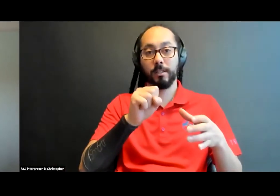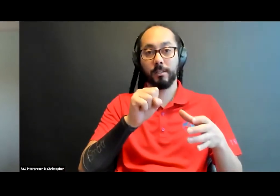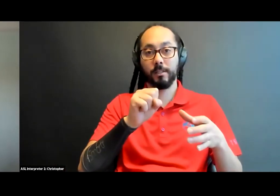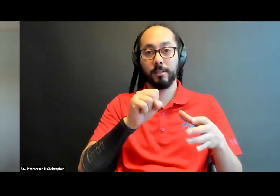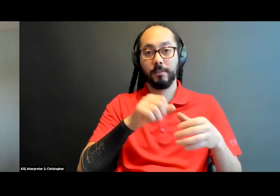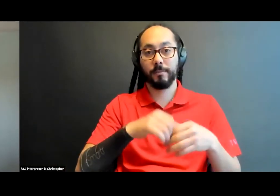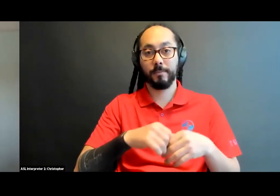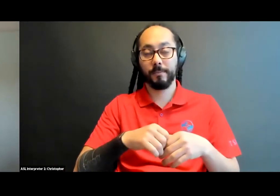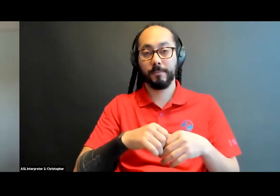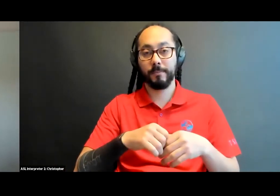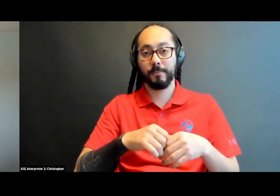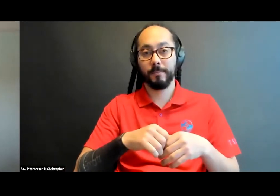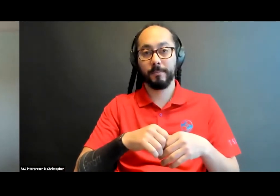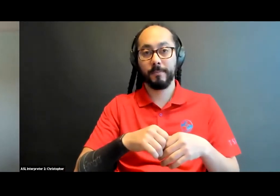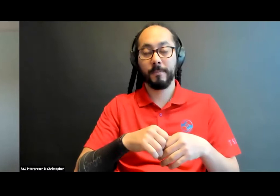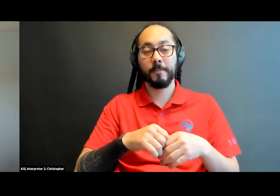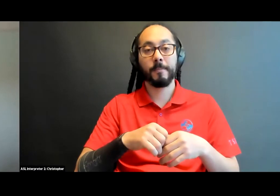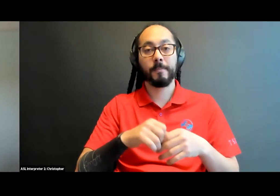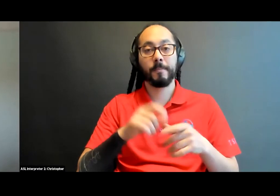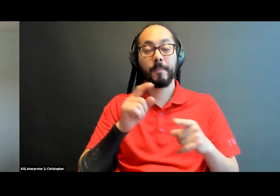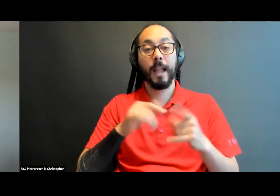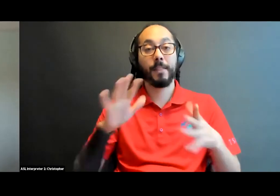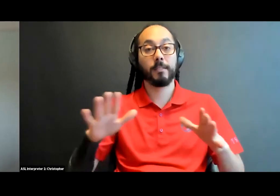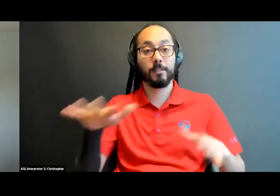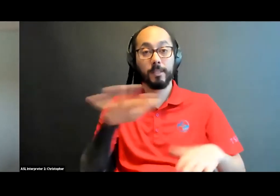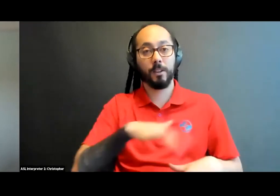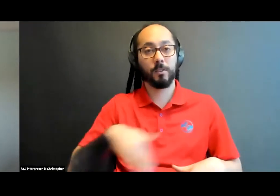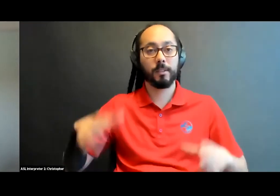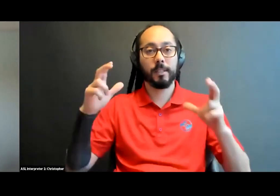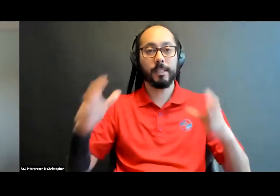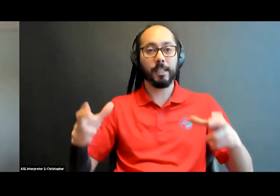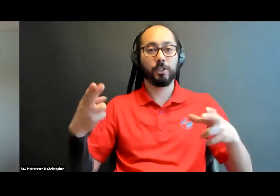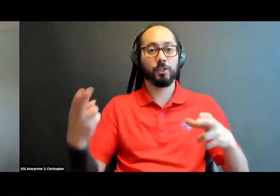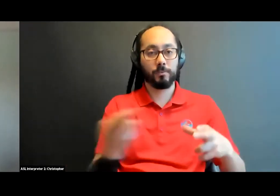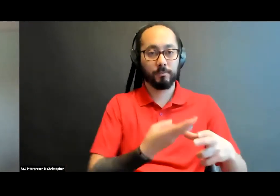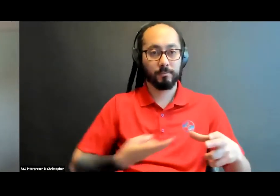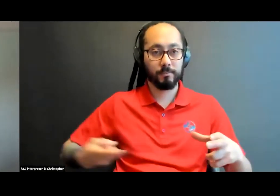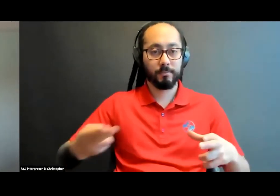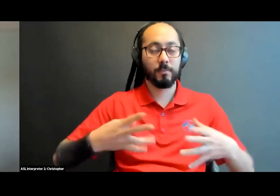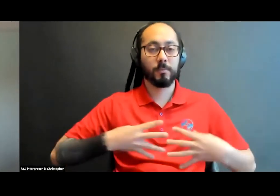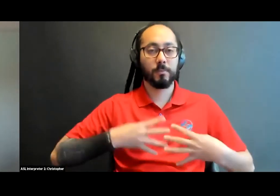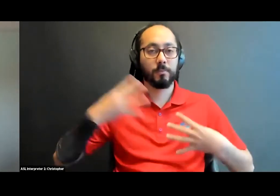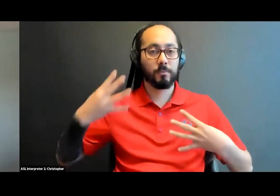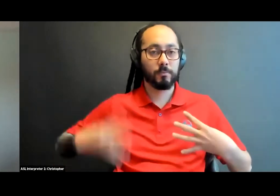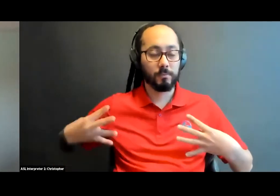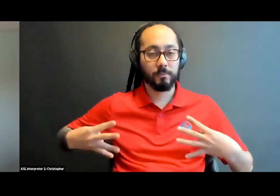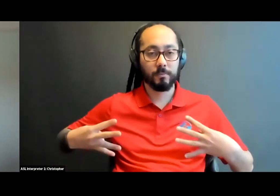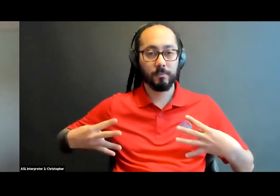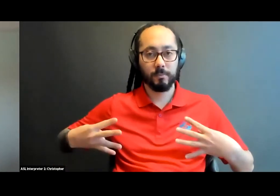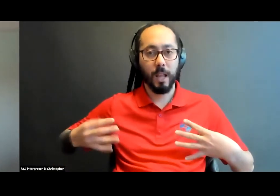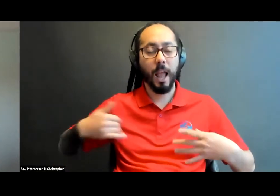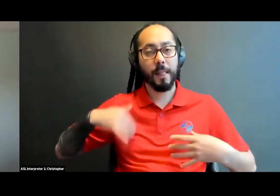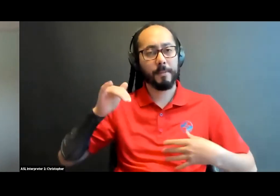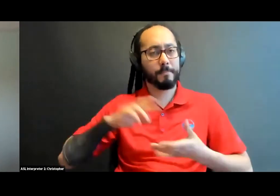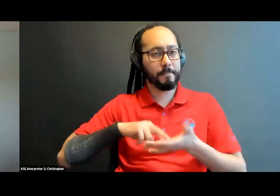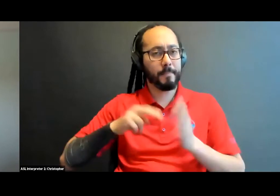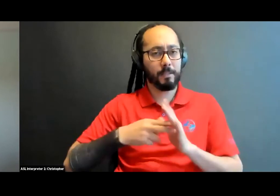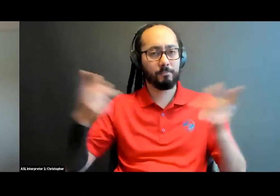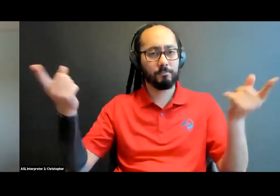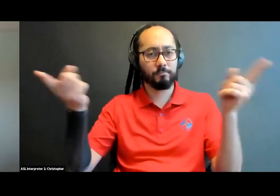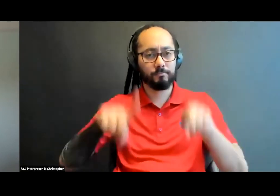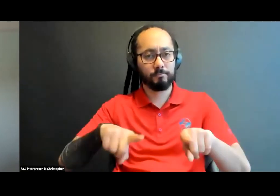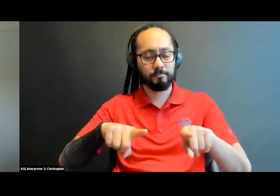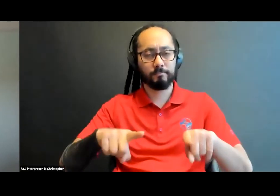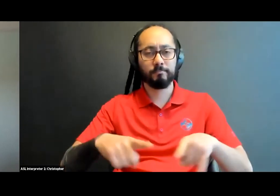This territory is subject of the Dish with One Spoon Wampum Belt Covenant, an agreement to peaceably share